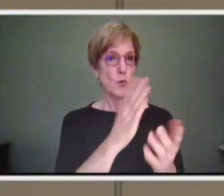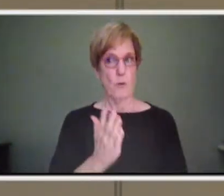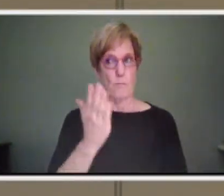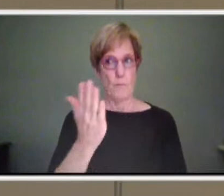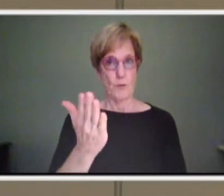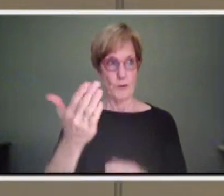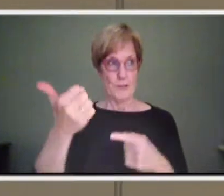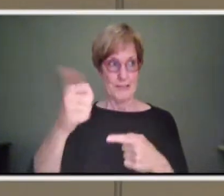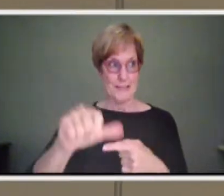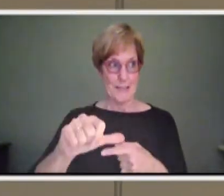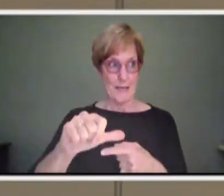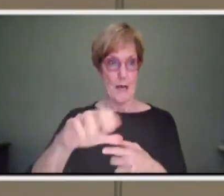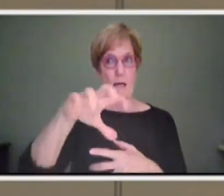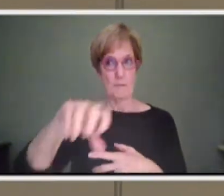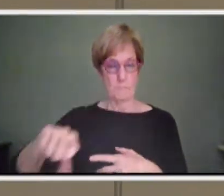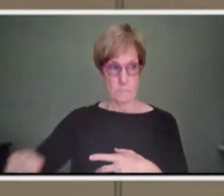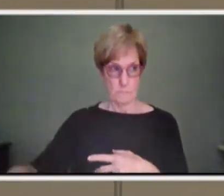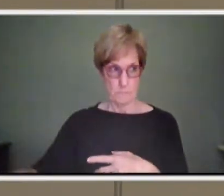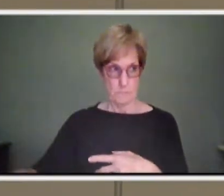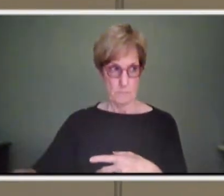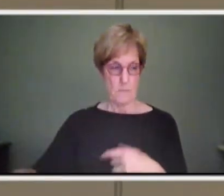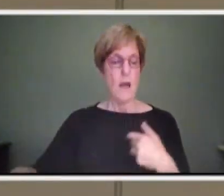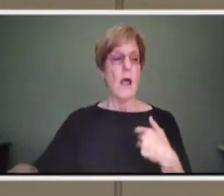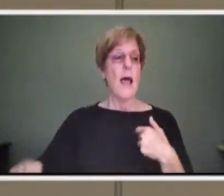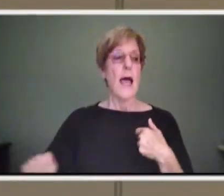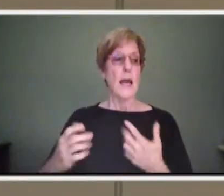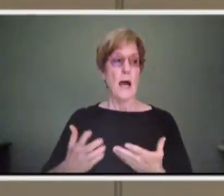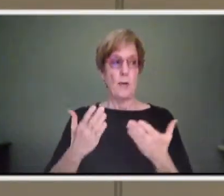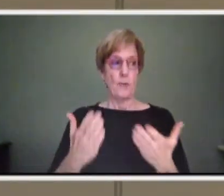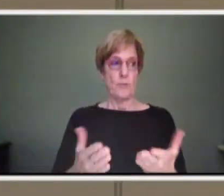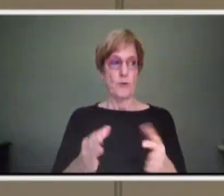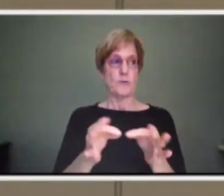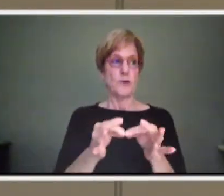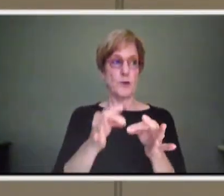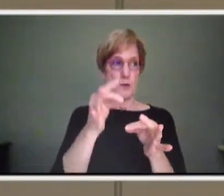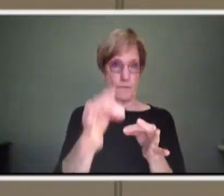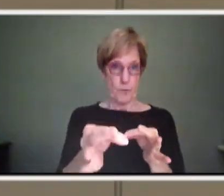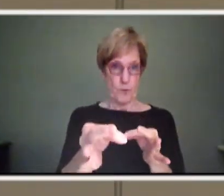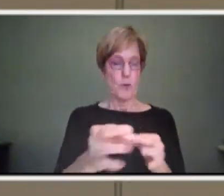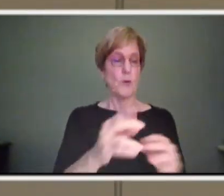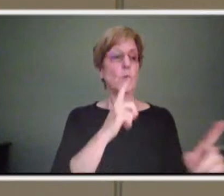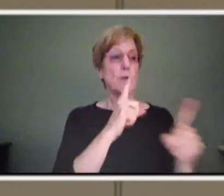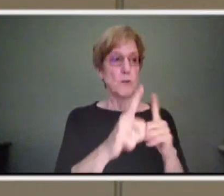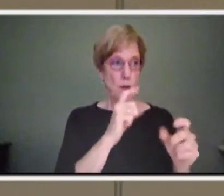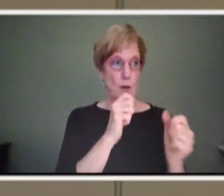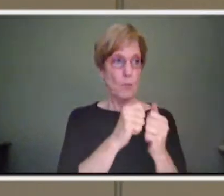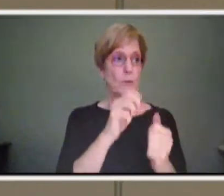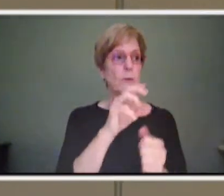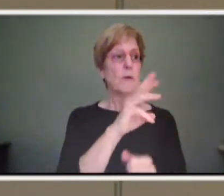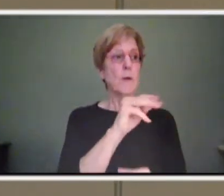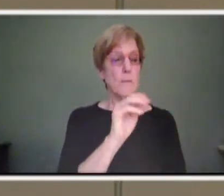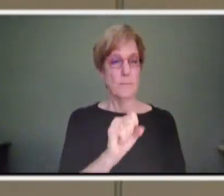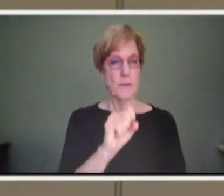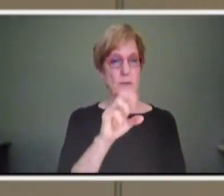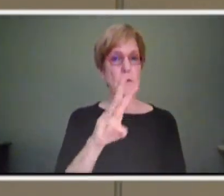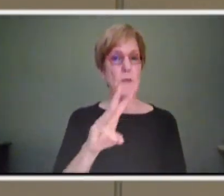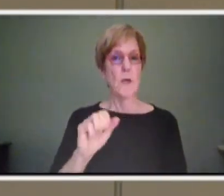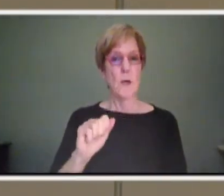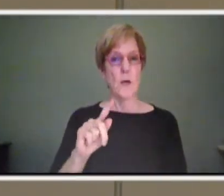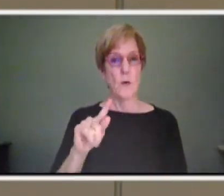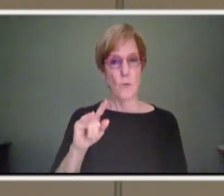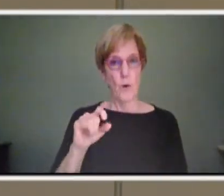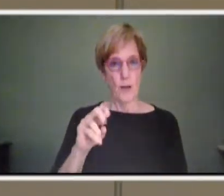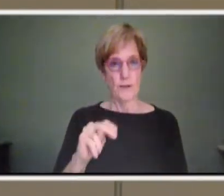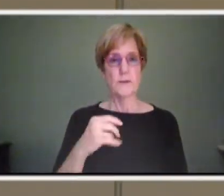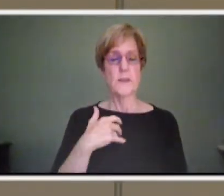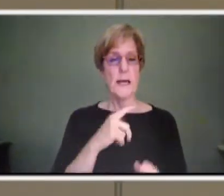I can make a motion to defer this, so we can touch base with Ms. Watlington. We can all have our one-on-one meetings